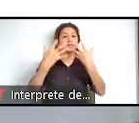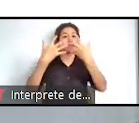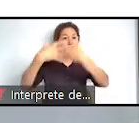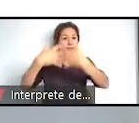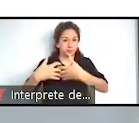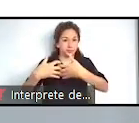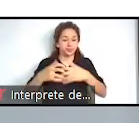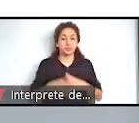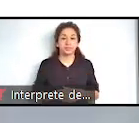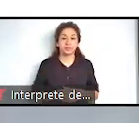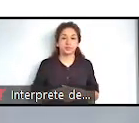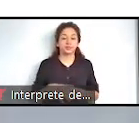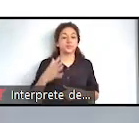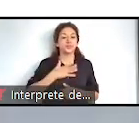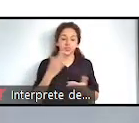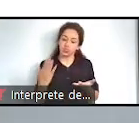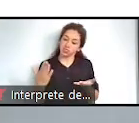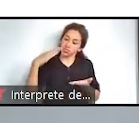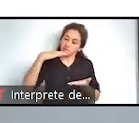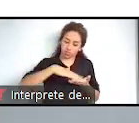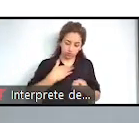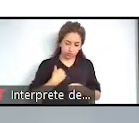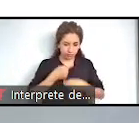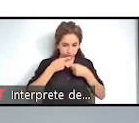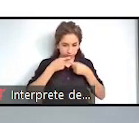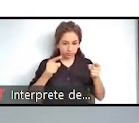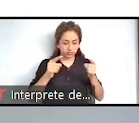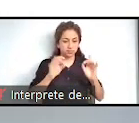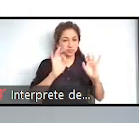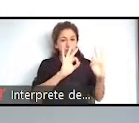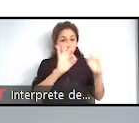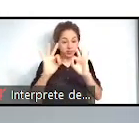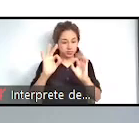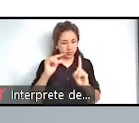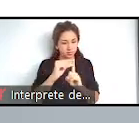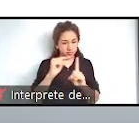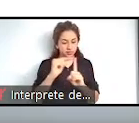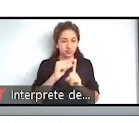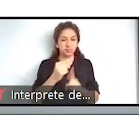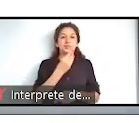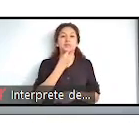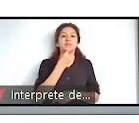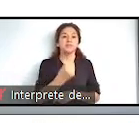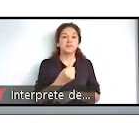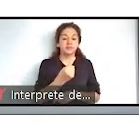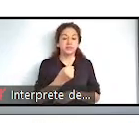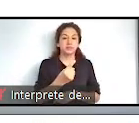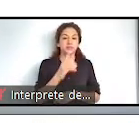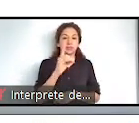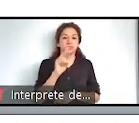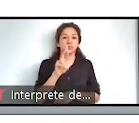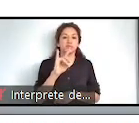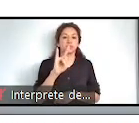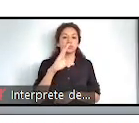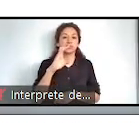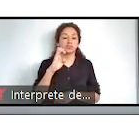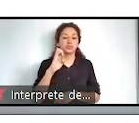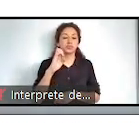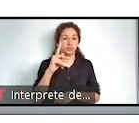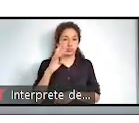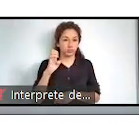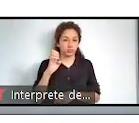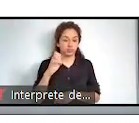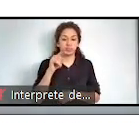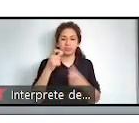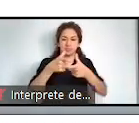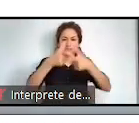the business part and i will repeat literally what what drucker